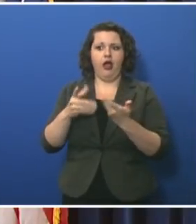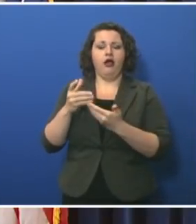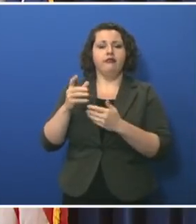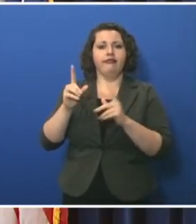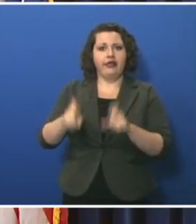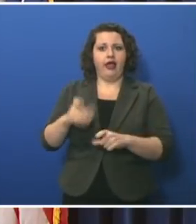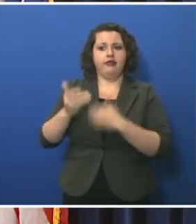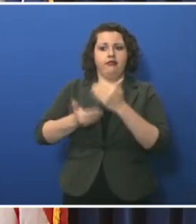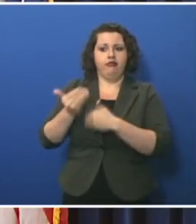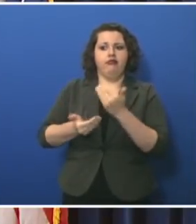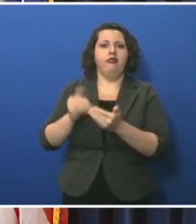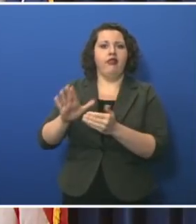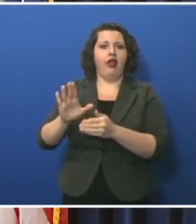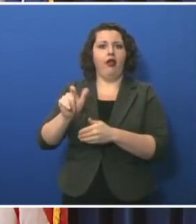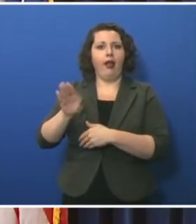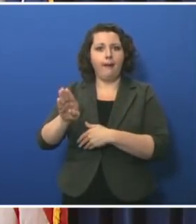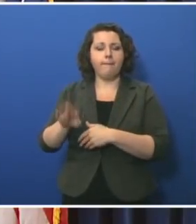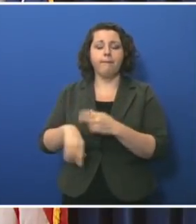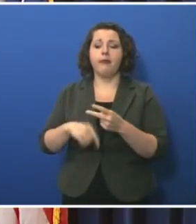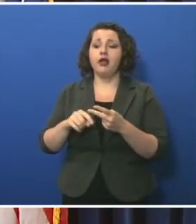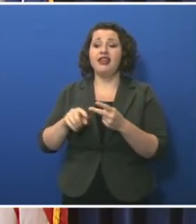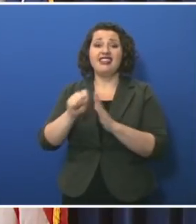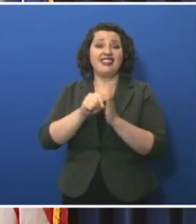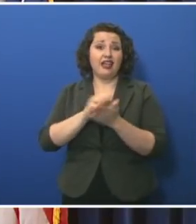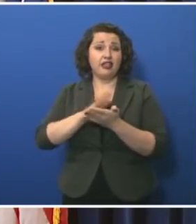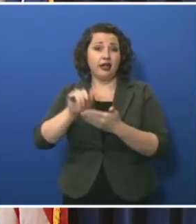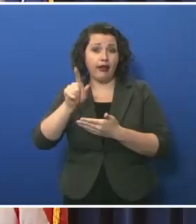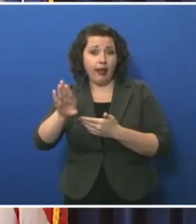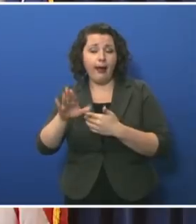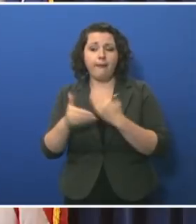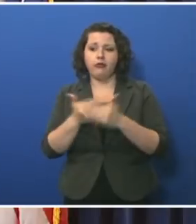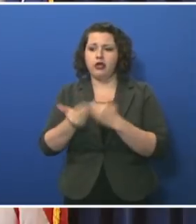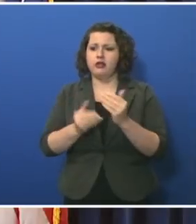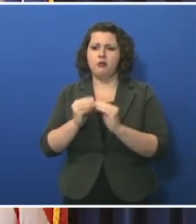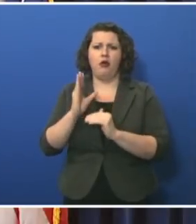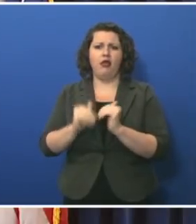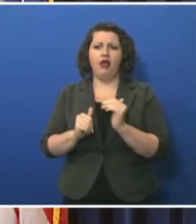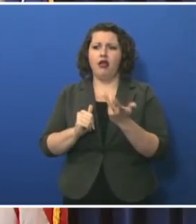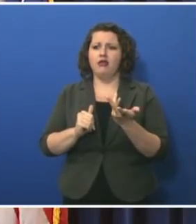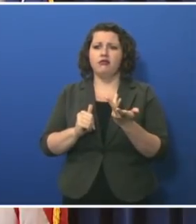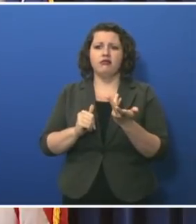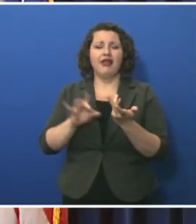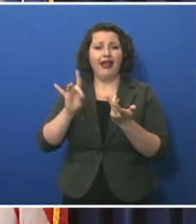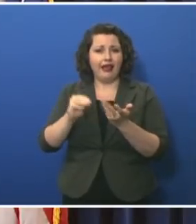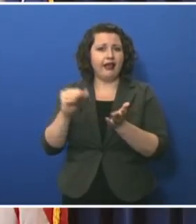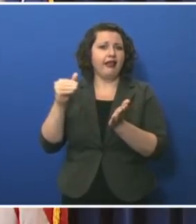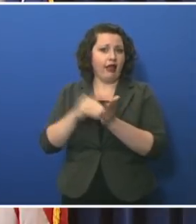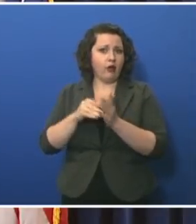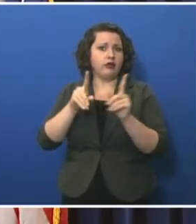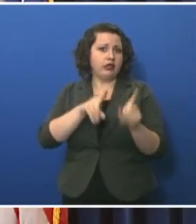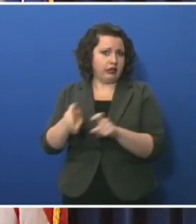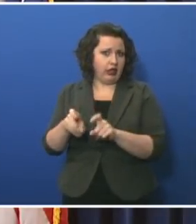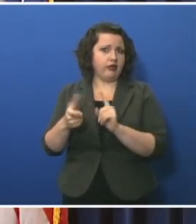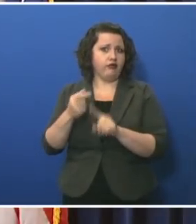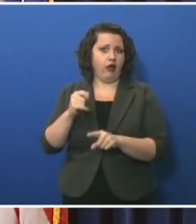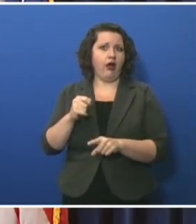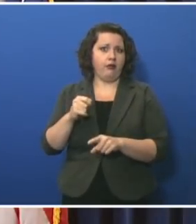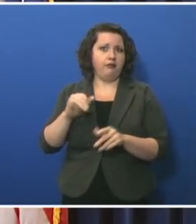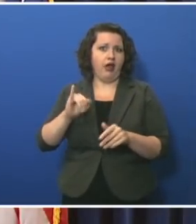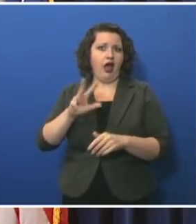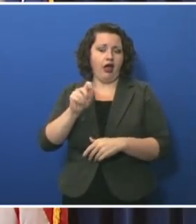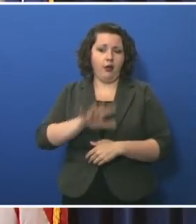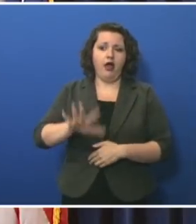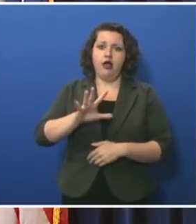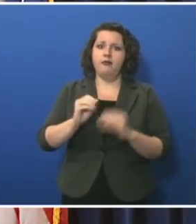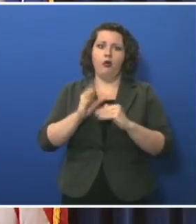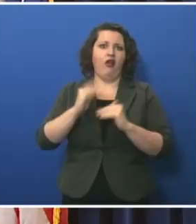in their hospital labs. The state hygienic lab has processed more than 80,000 tests from Iowans, more than any